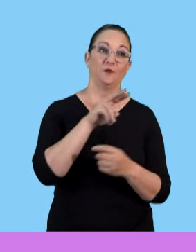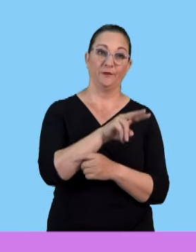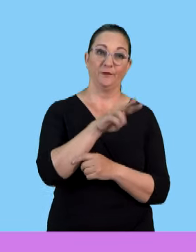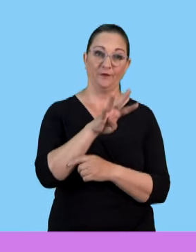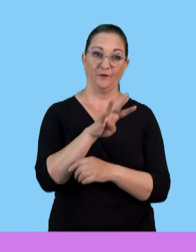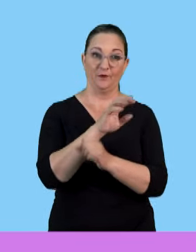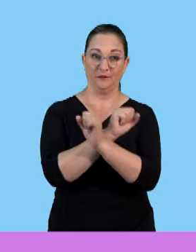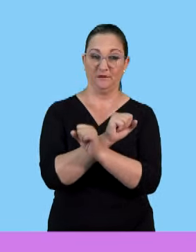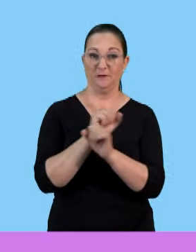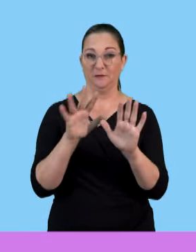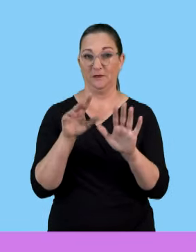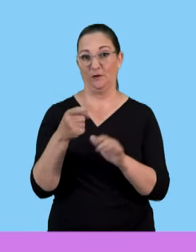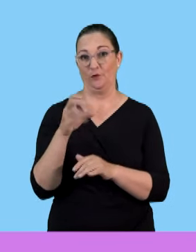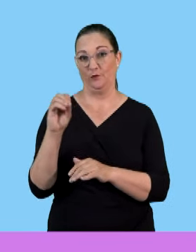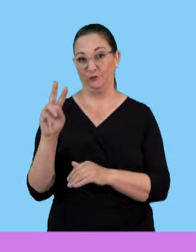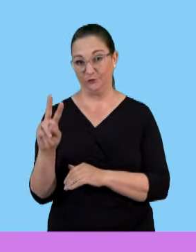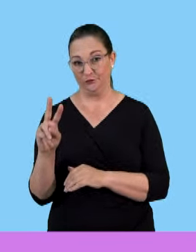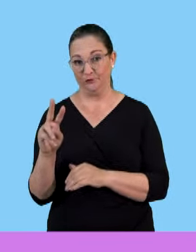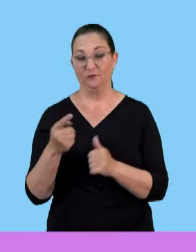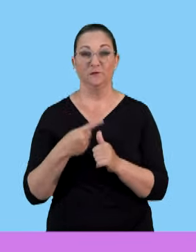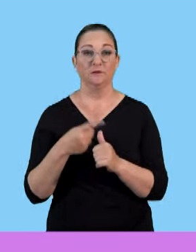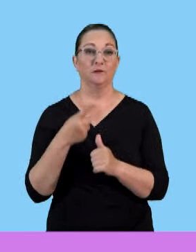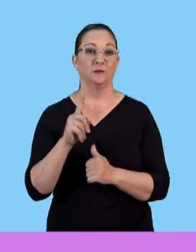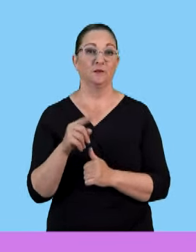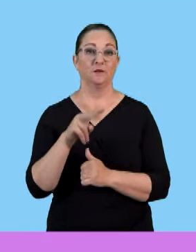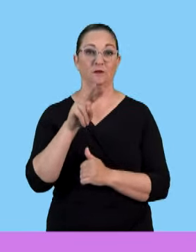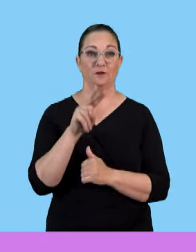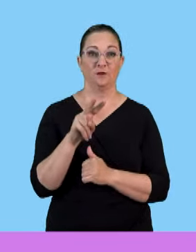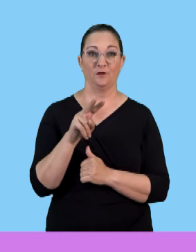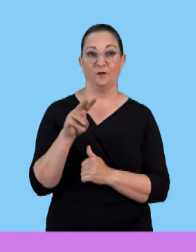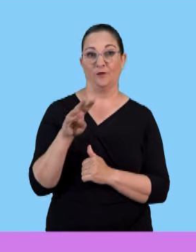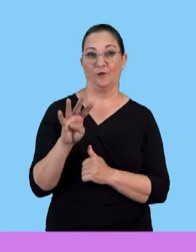10 rand 2 cent, it will give you